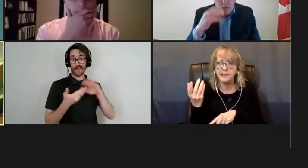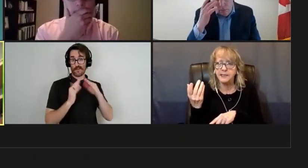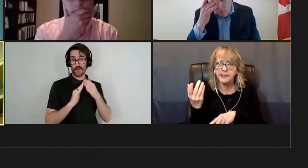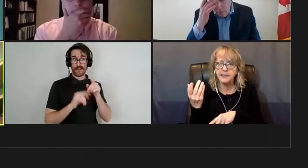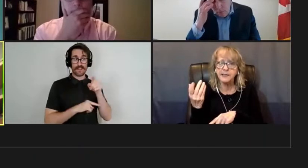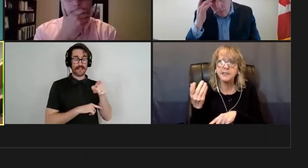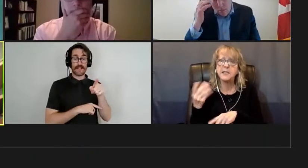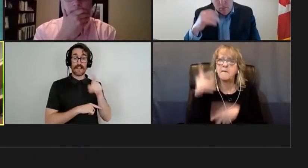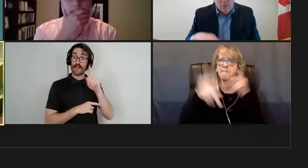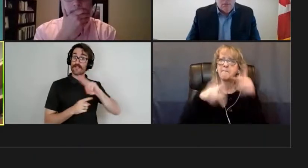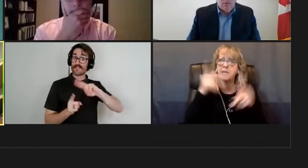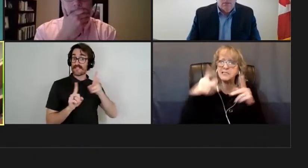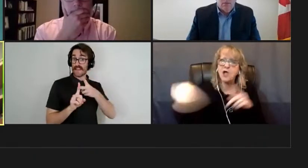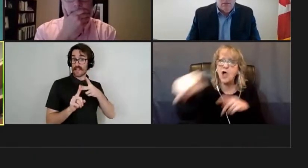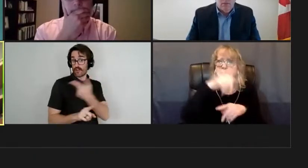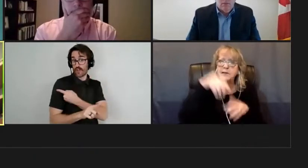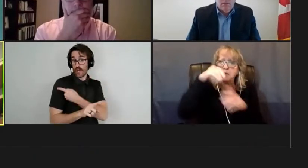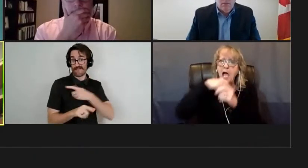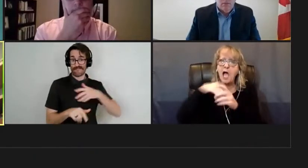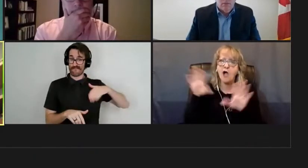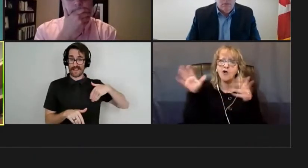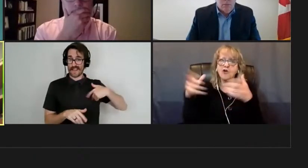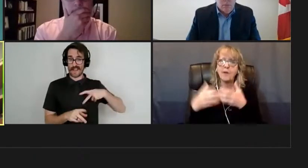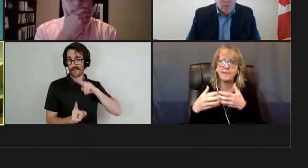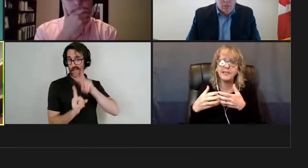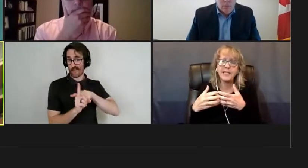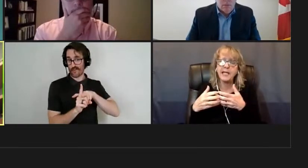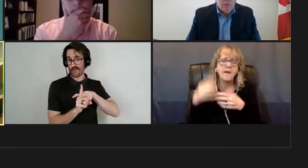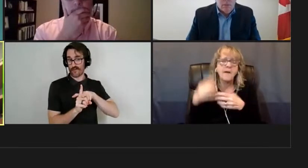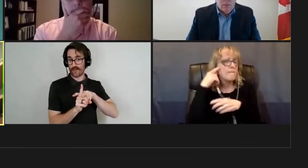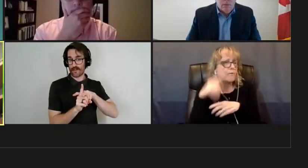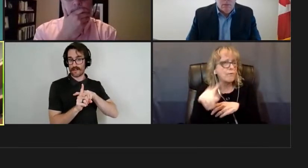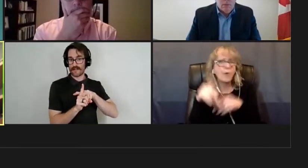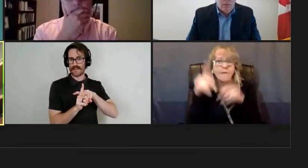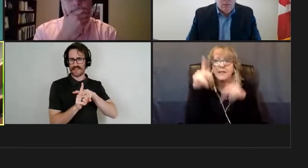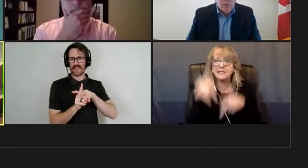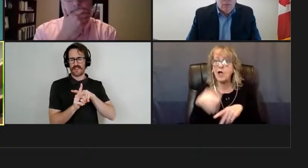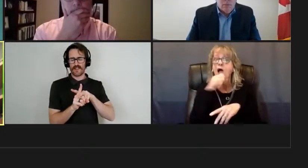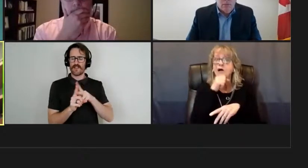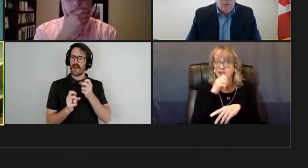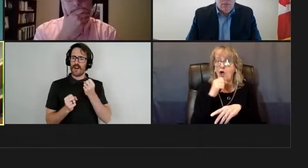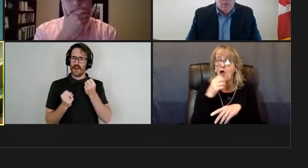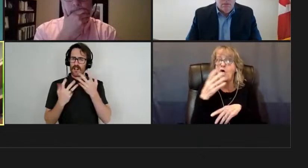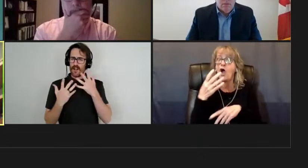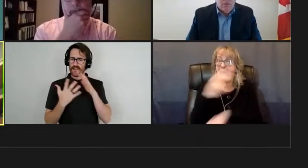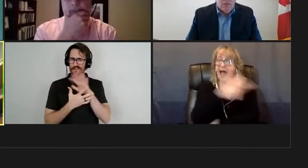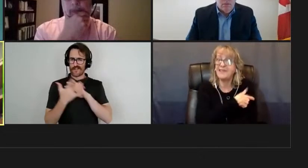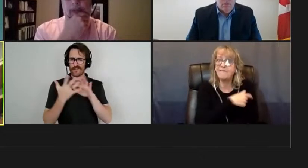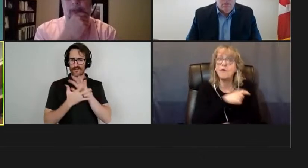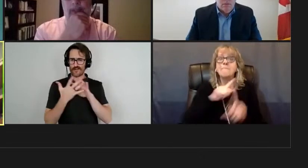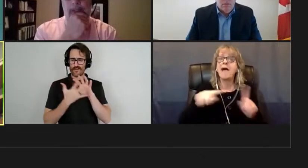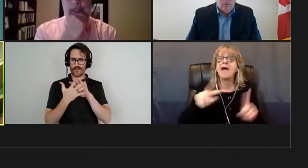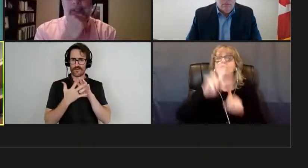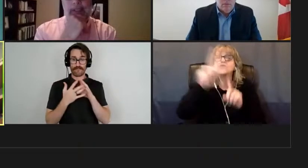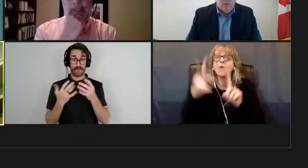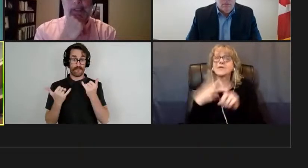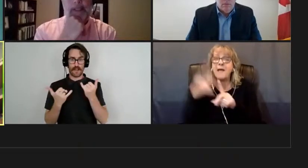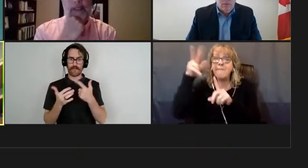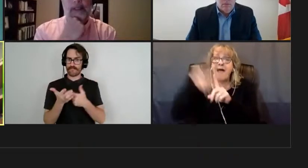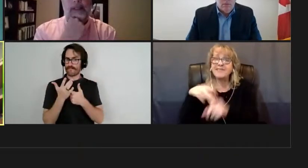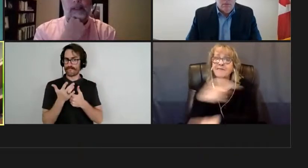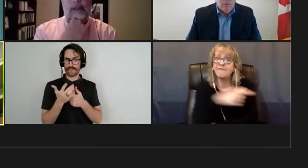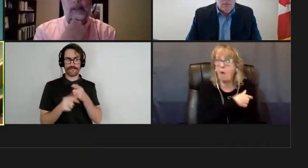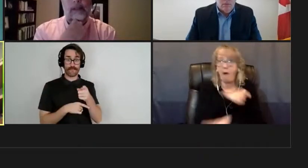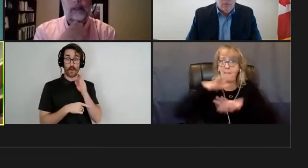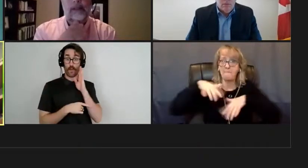their appointment for their second shot. And it was a lot of confusion. We just had right now of whether they were going